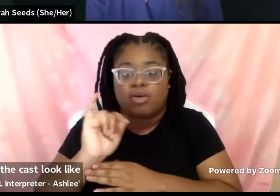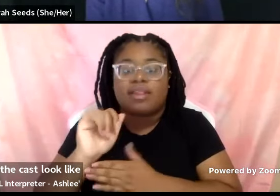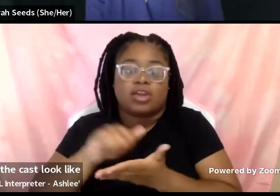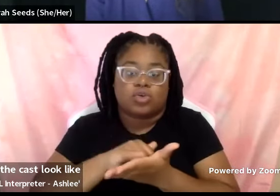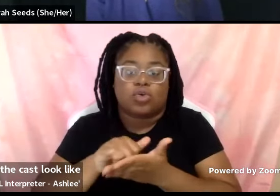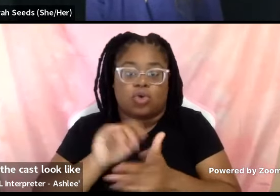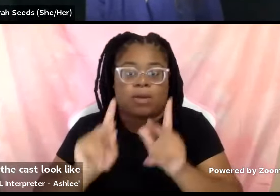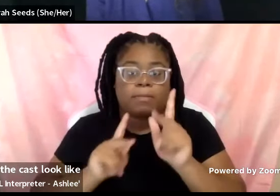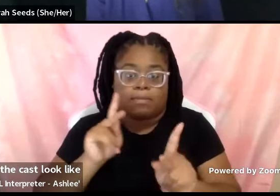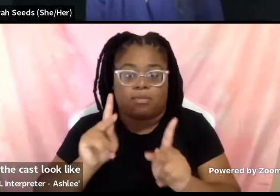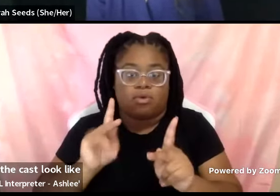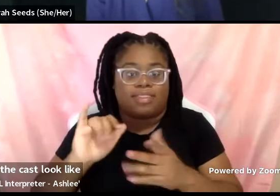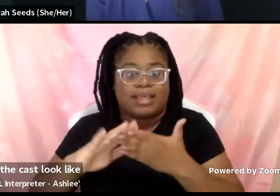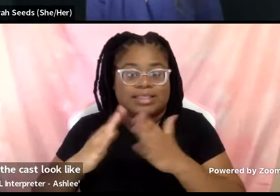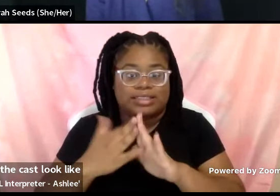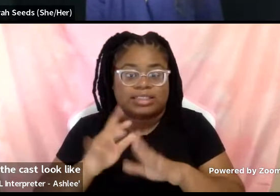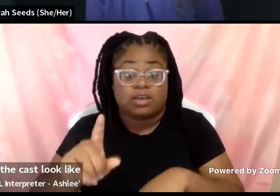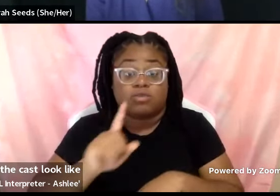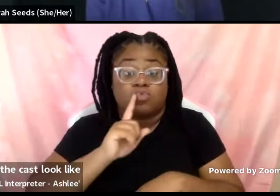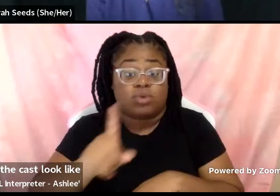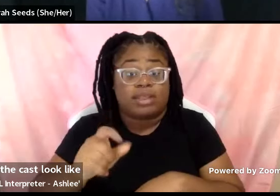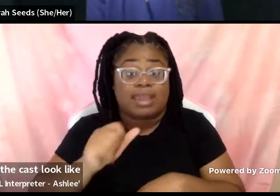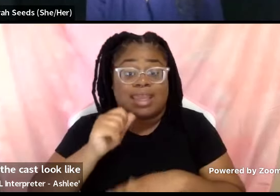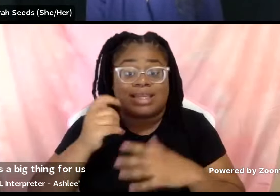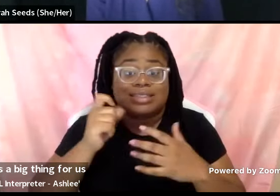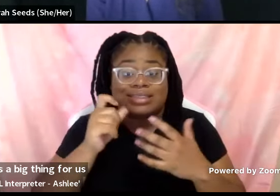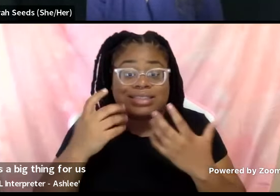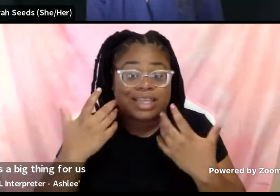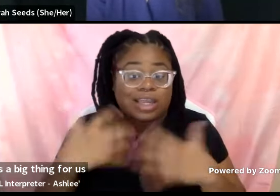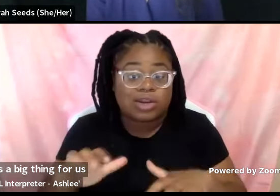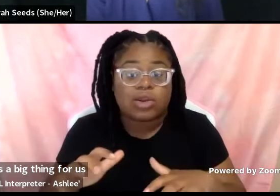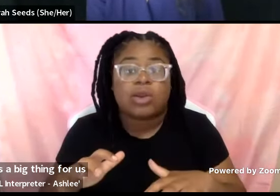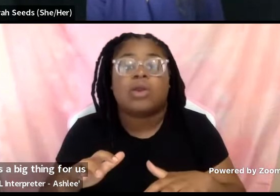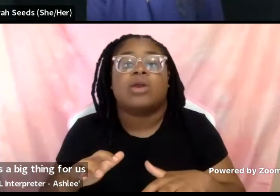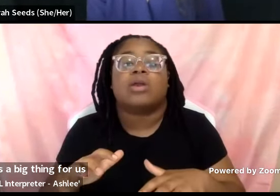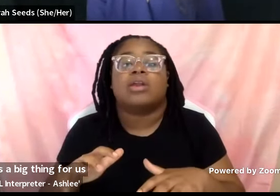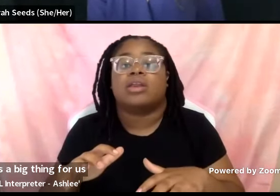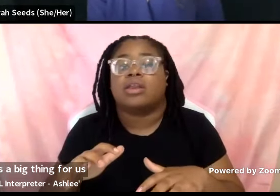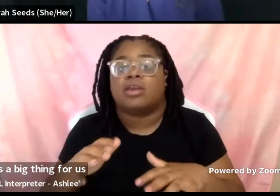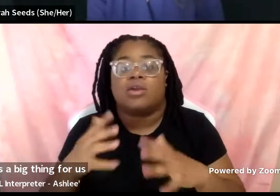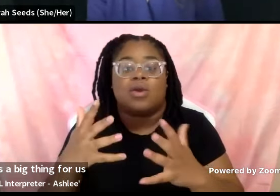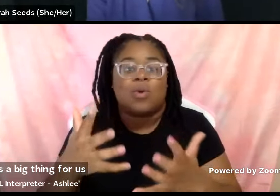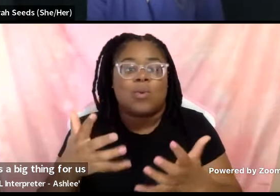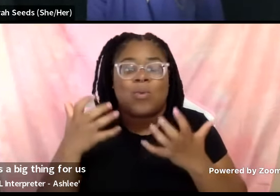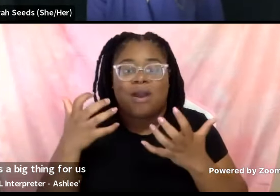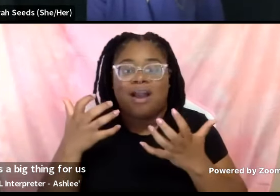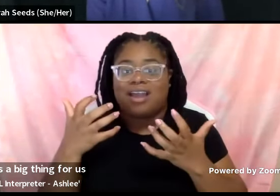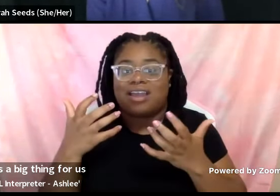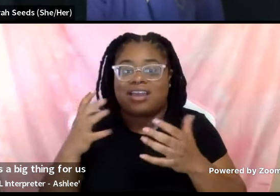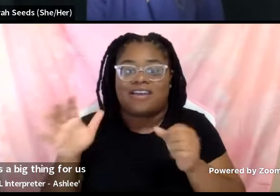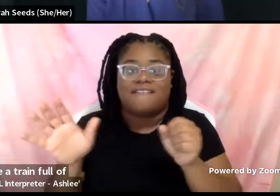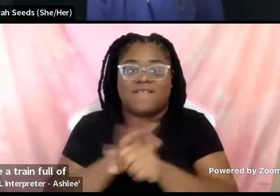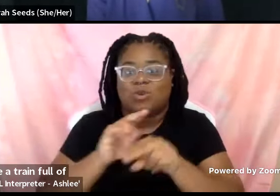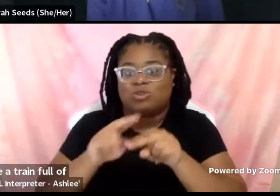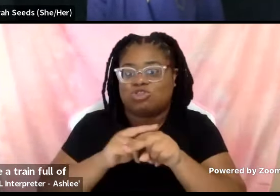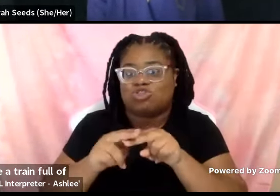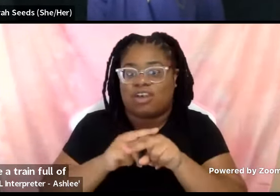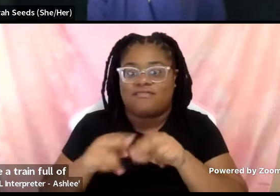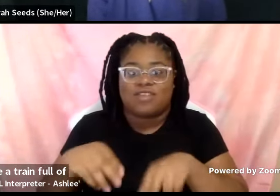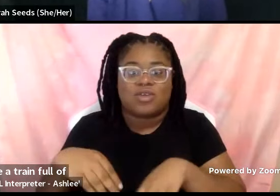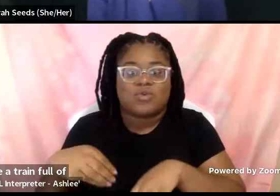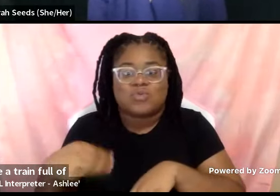us. I personally didn't want to see a train full of white chicks. So we really made sure. Why not? I